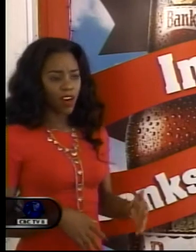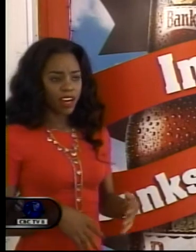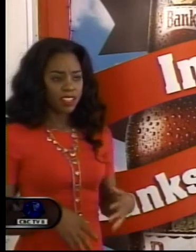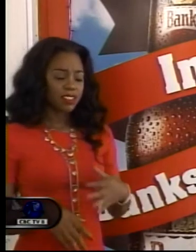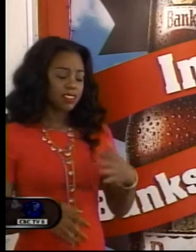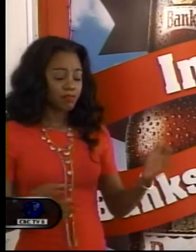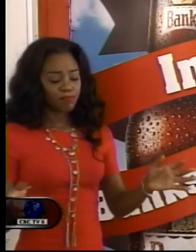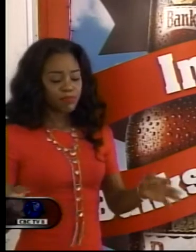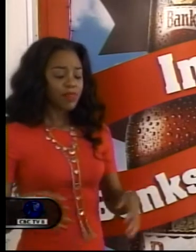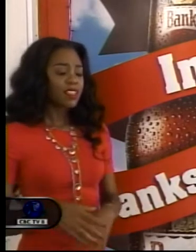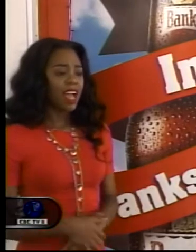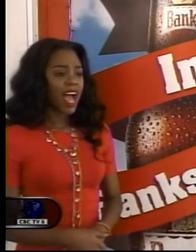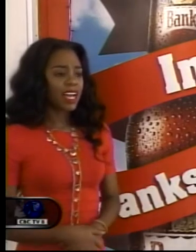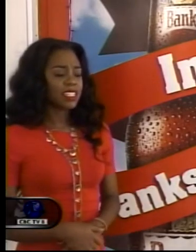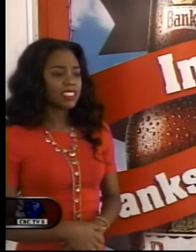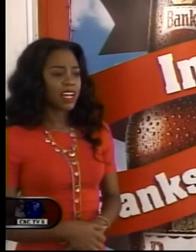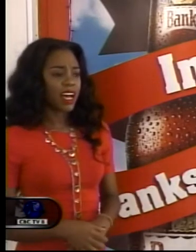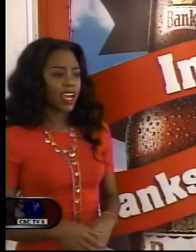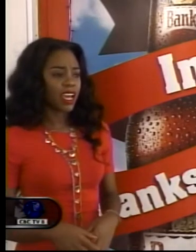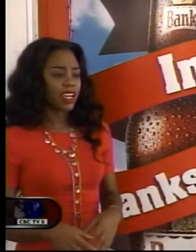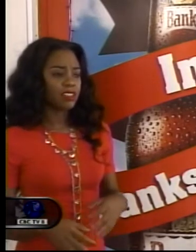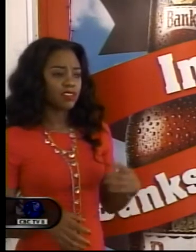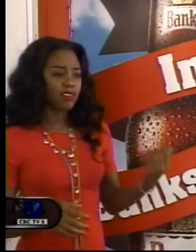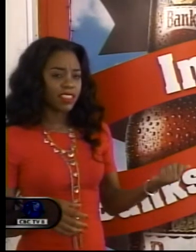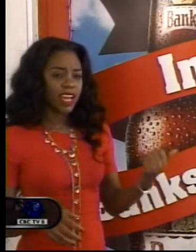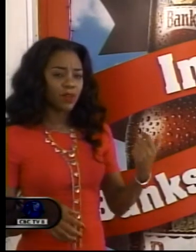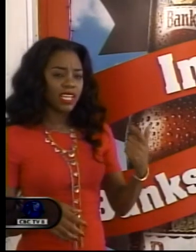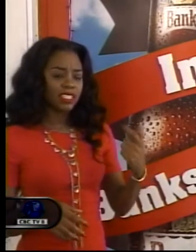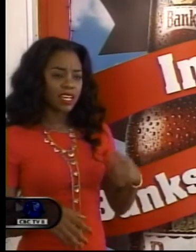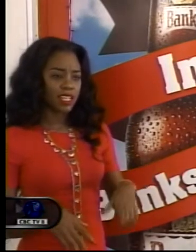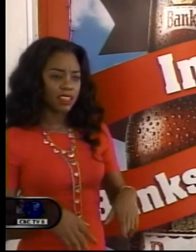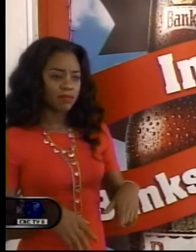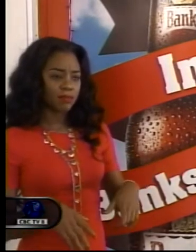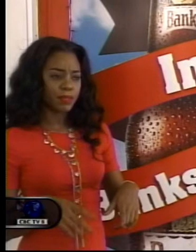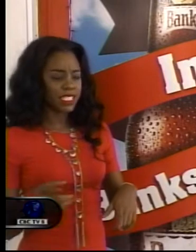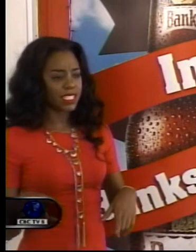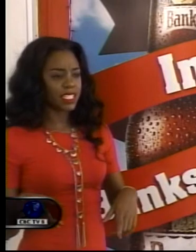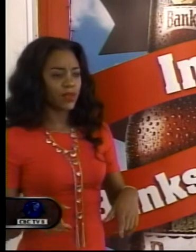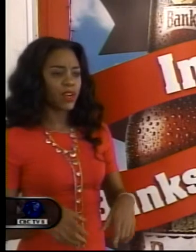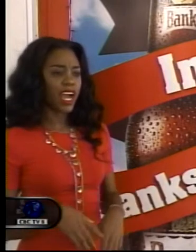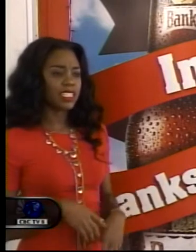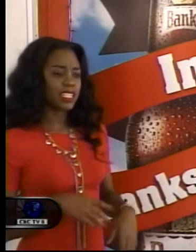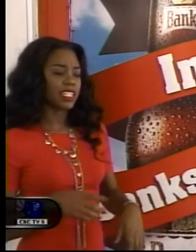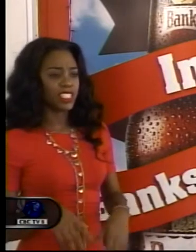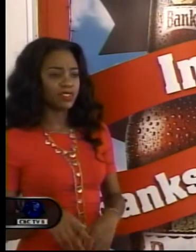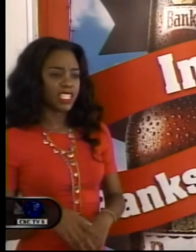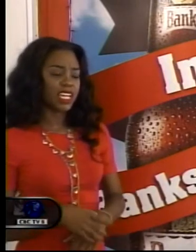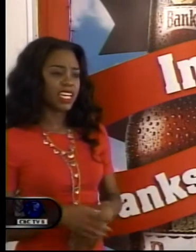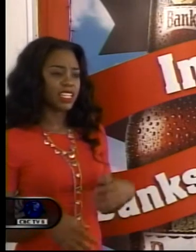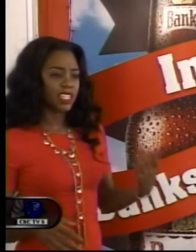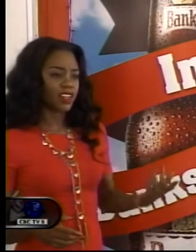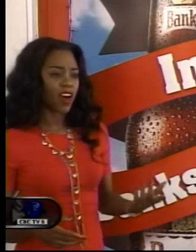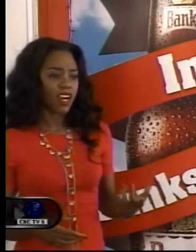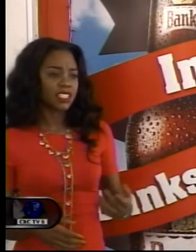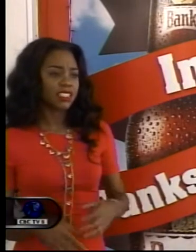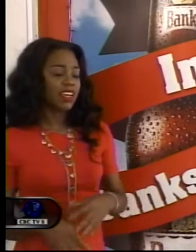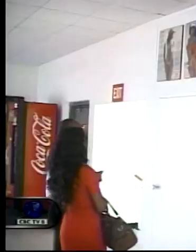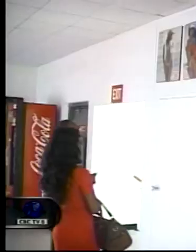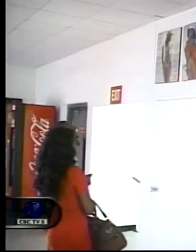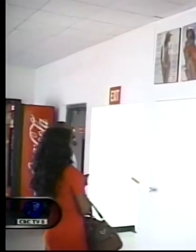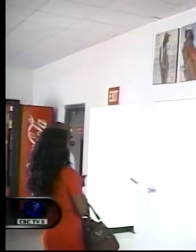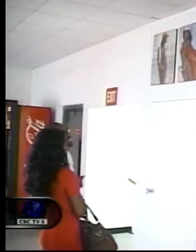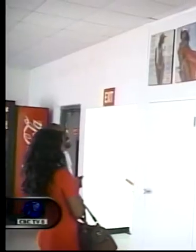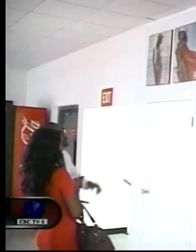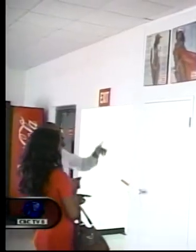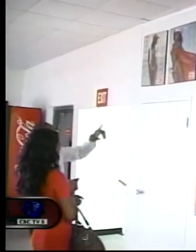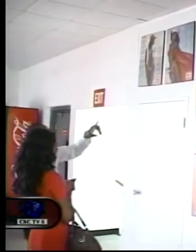in arts. And I then went to BCC, where I did a degree in theater arts.